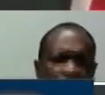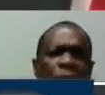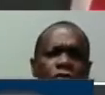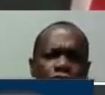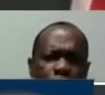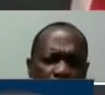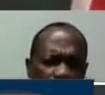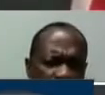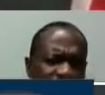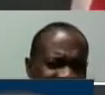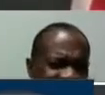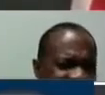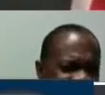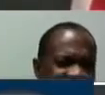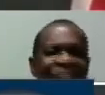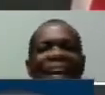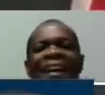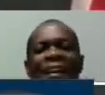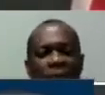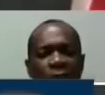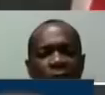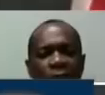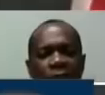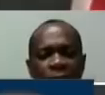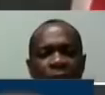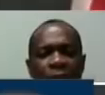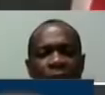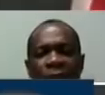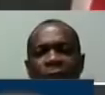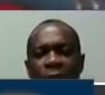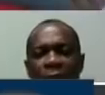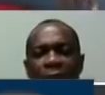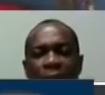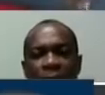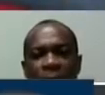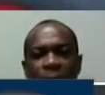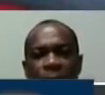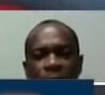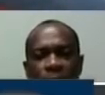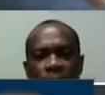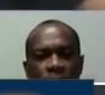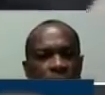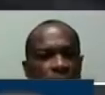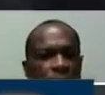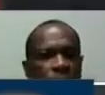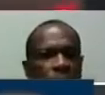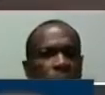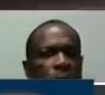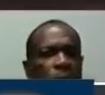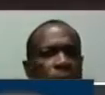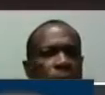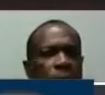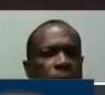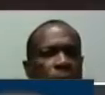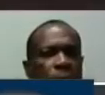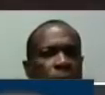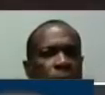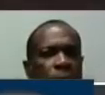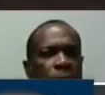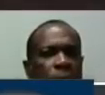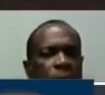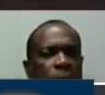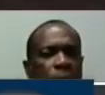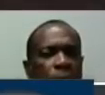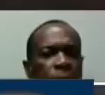crafted to serve as fit for purpose. The private sector chambers actually have